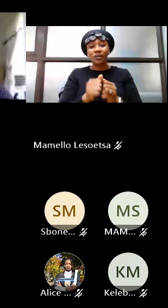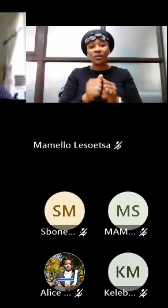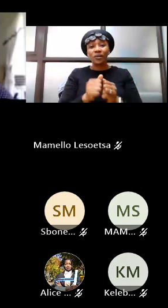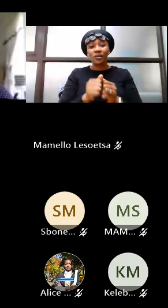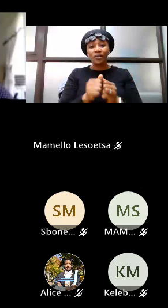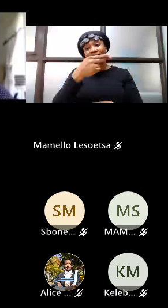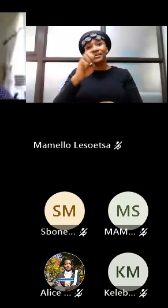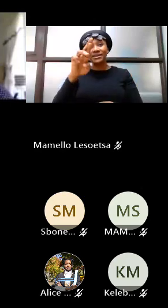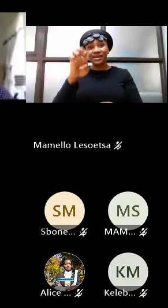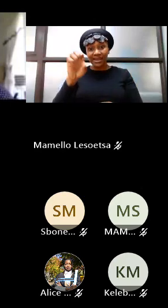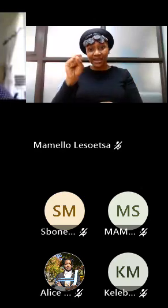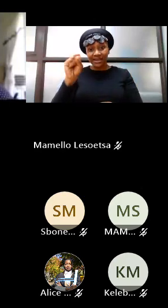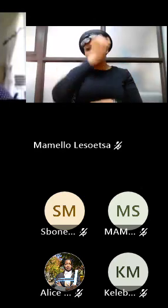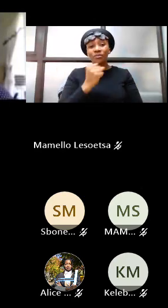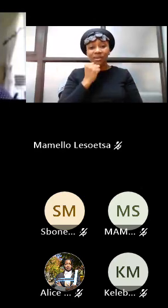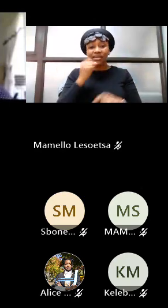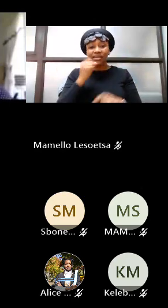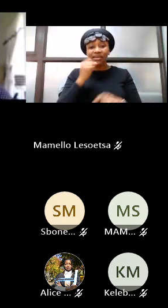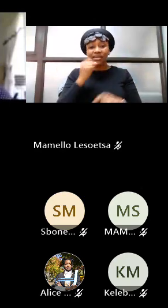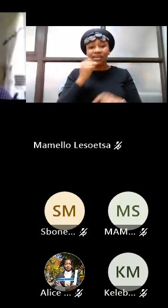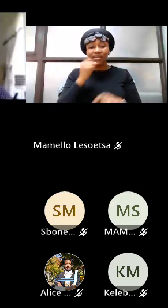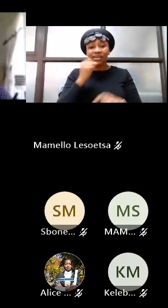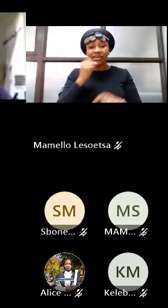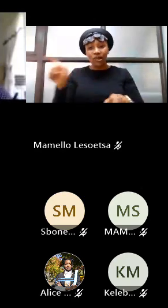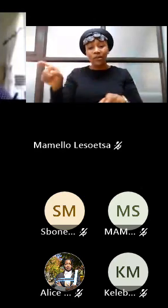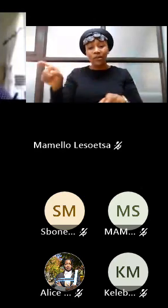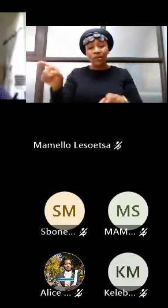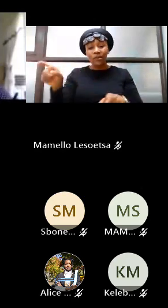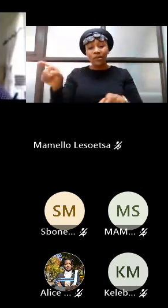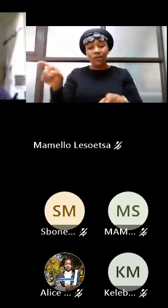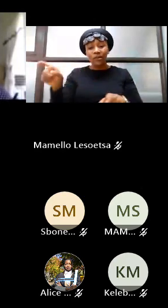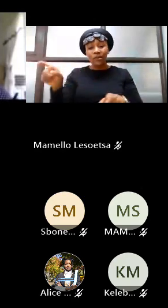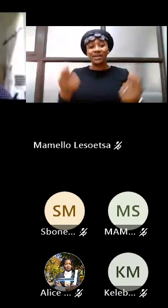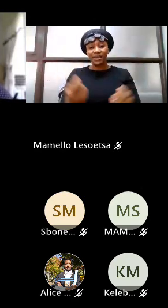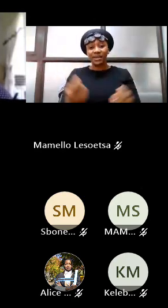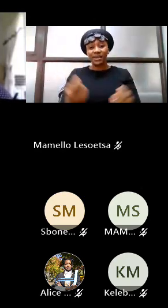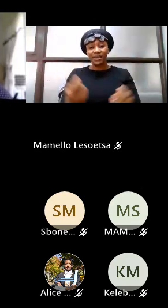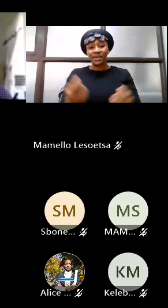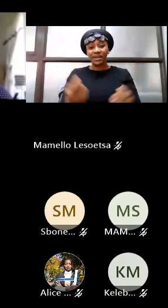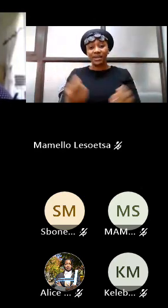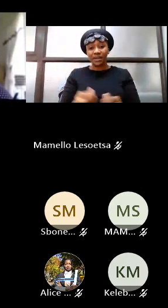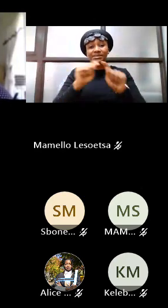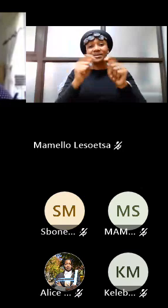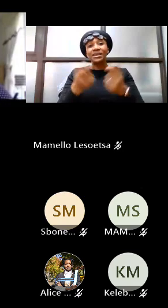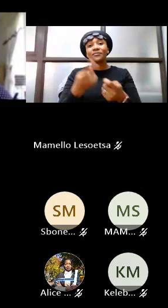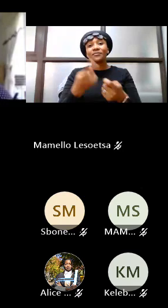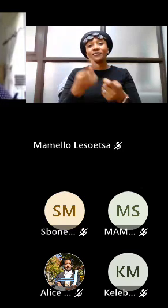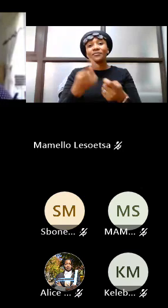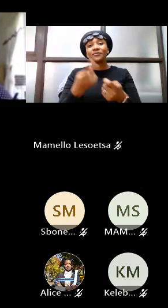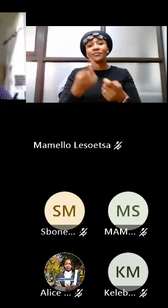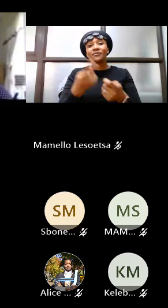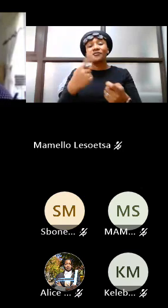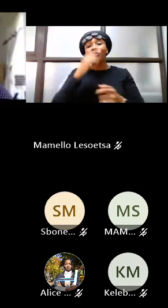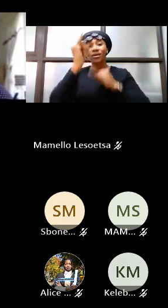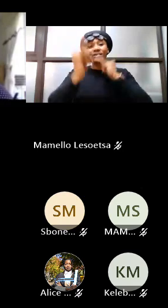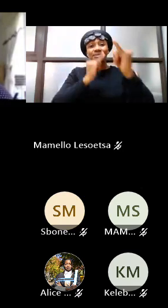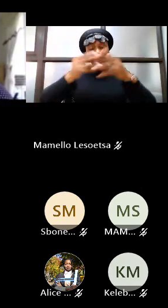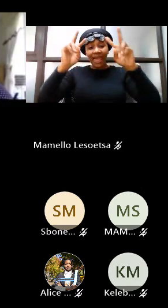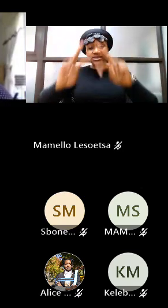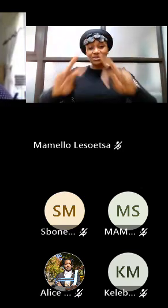else. So we are the team, the South African team for that international study, which is exploring